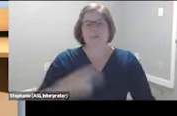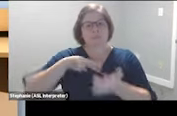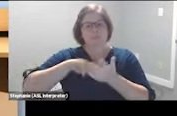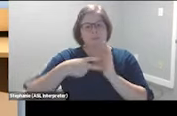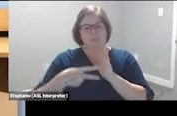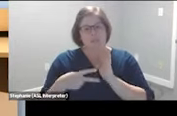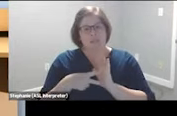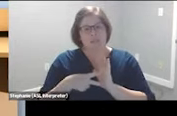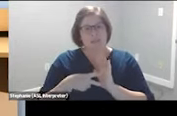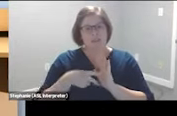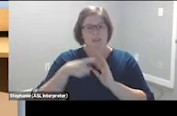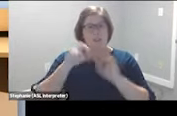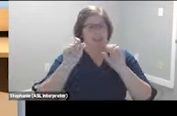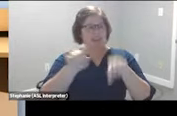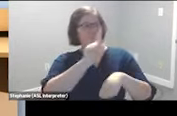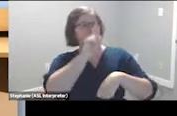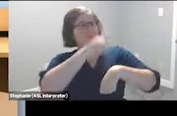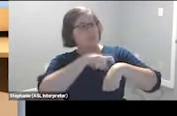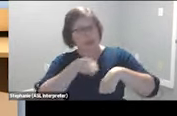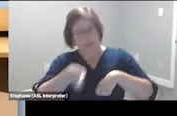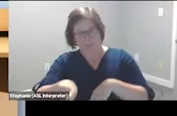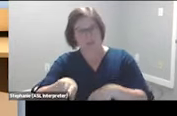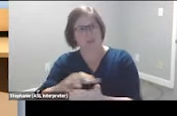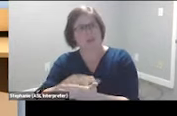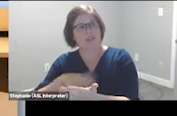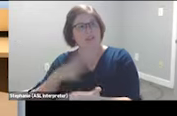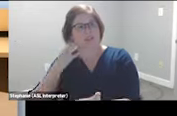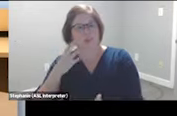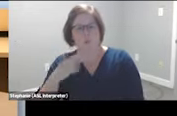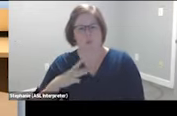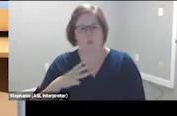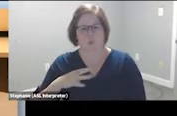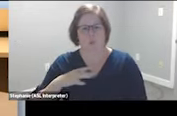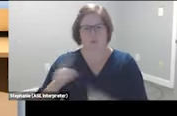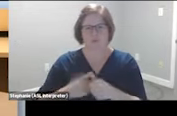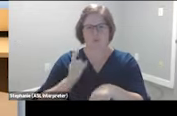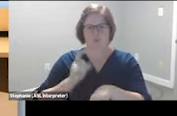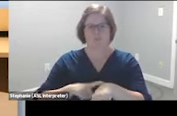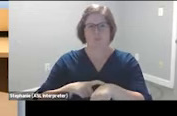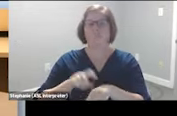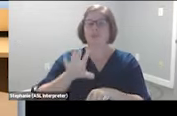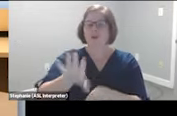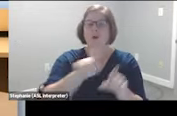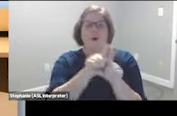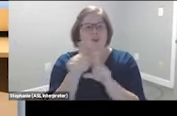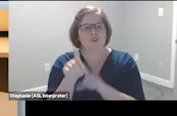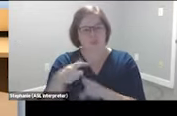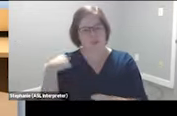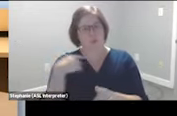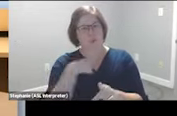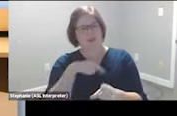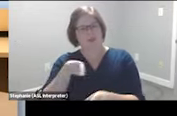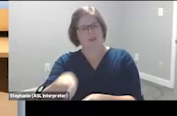pretty dramatic. And last year, for the first time, astronomers captured a picture of a black hole,